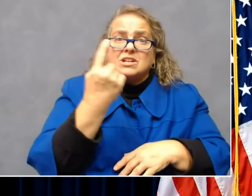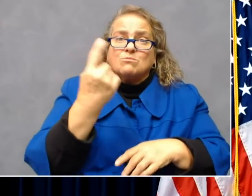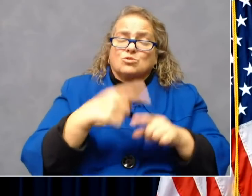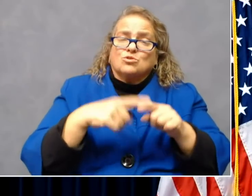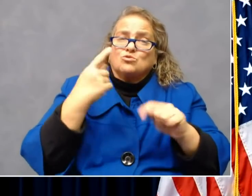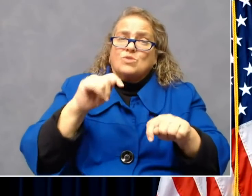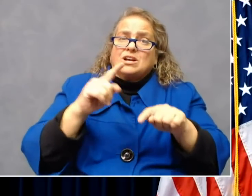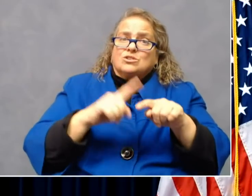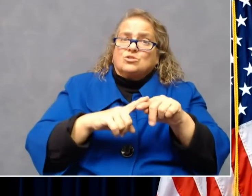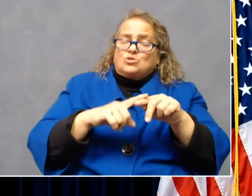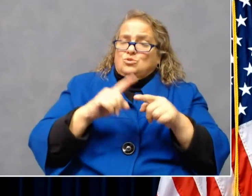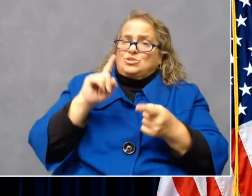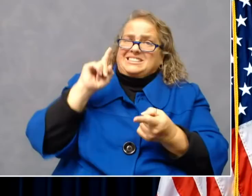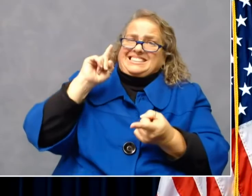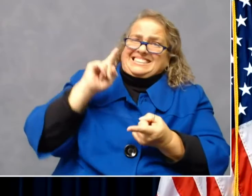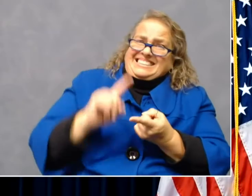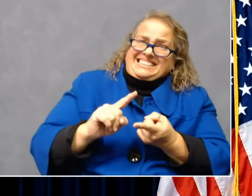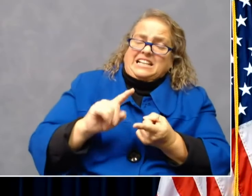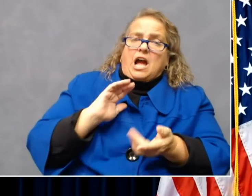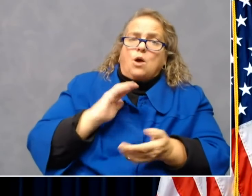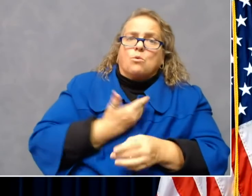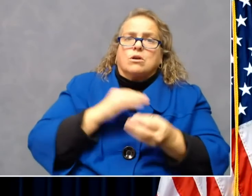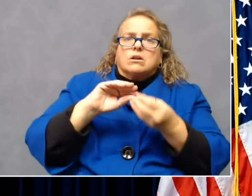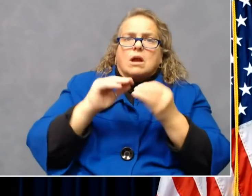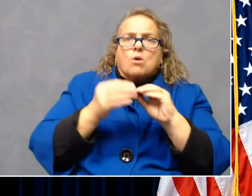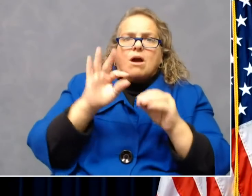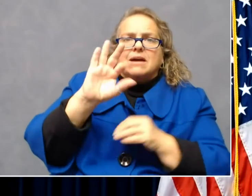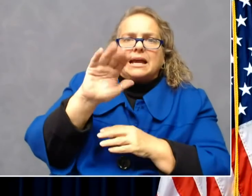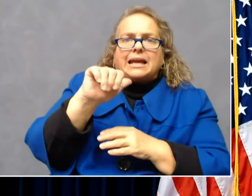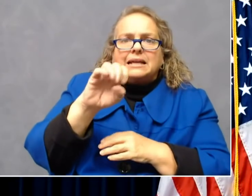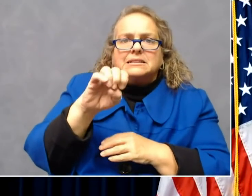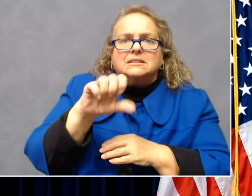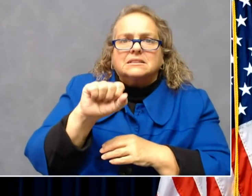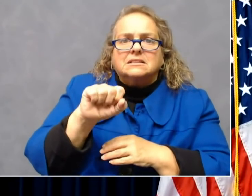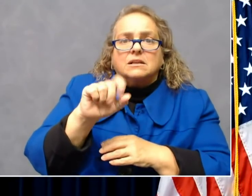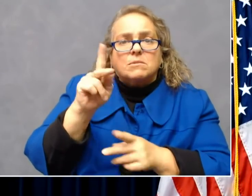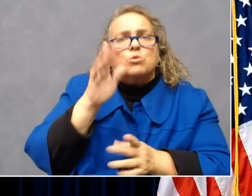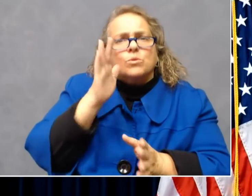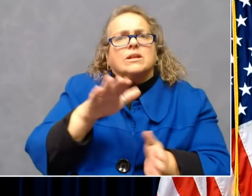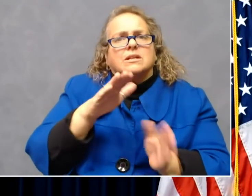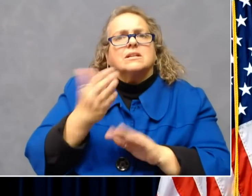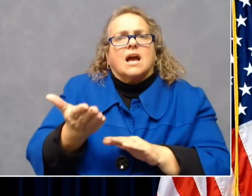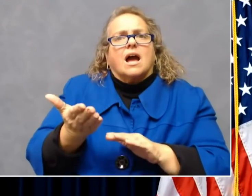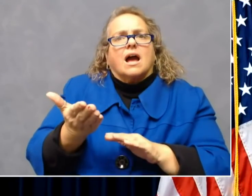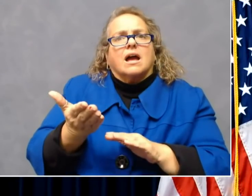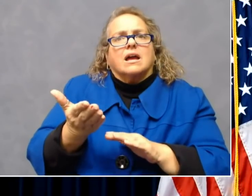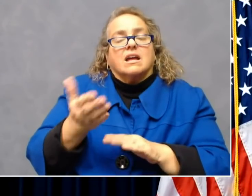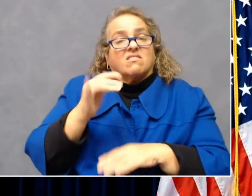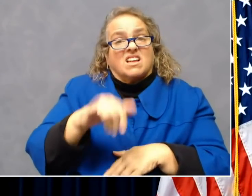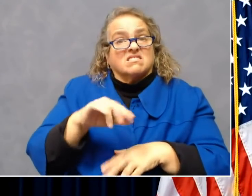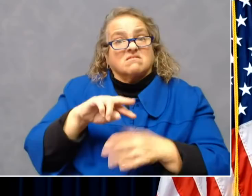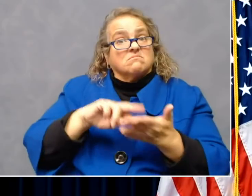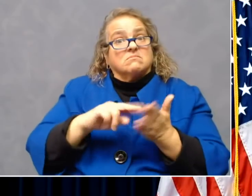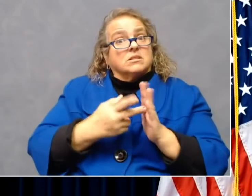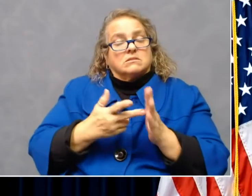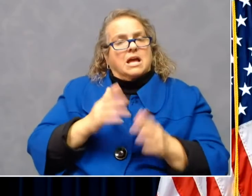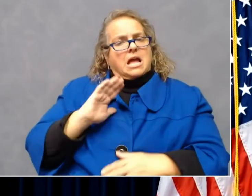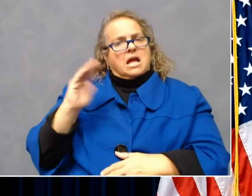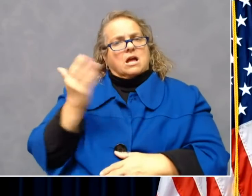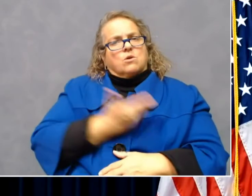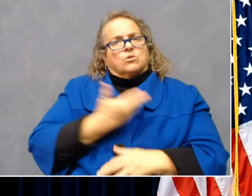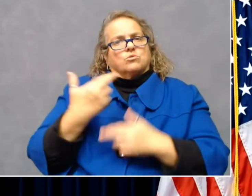than should be. And that's on us to be strong, to be aggressive, and to fight